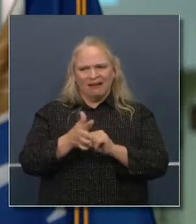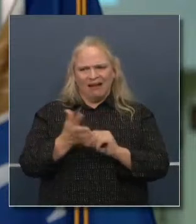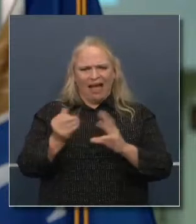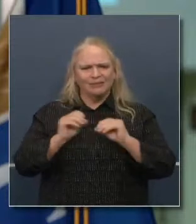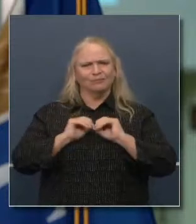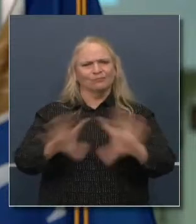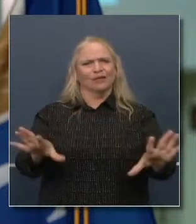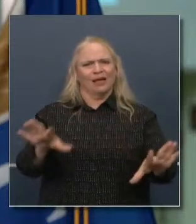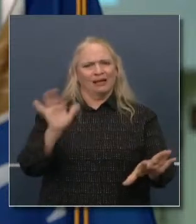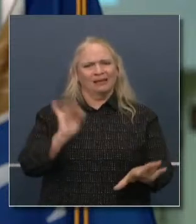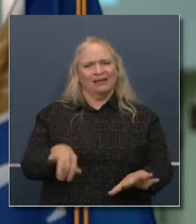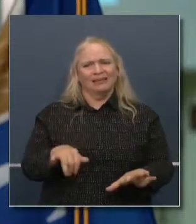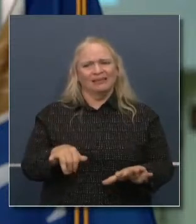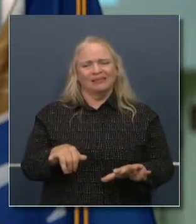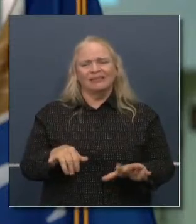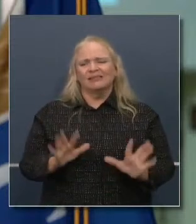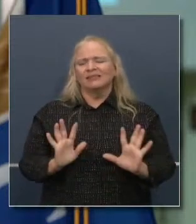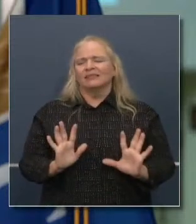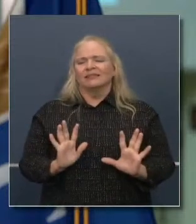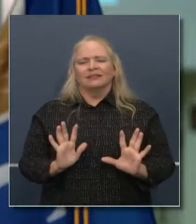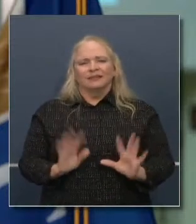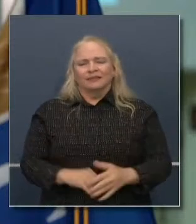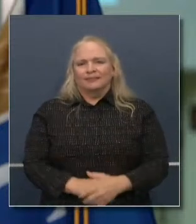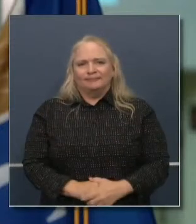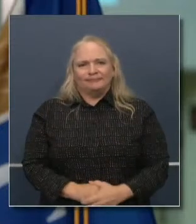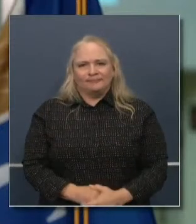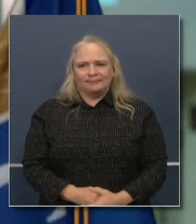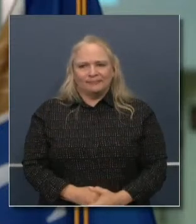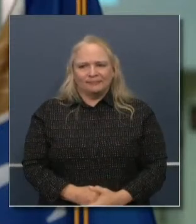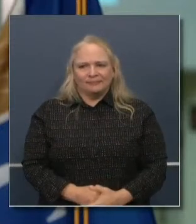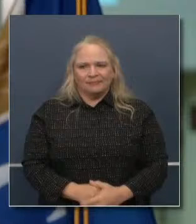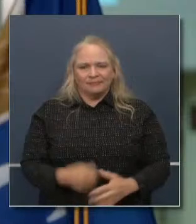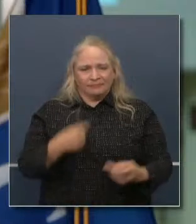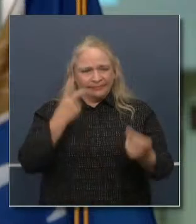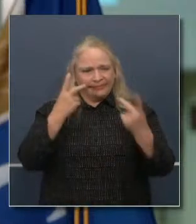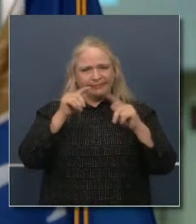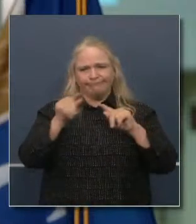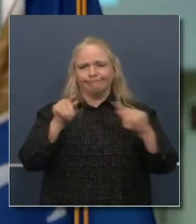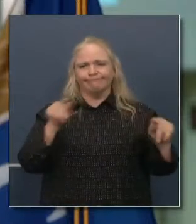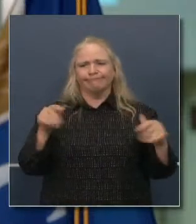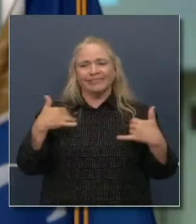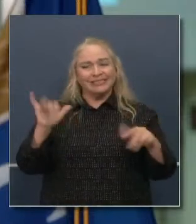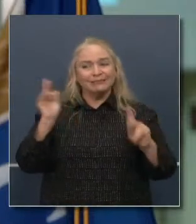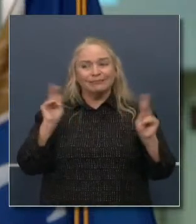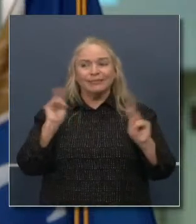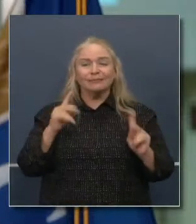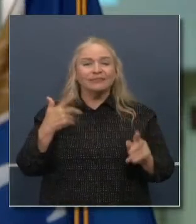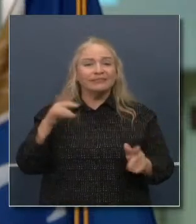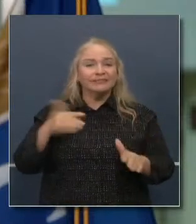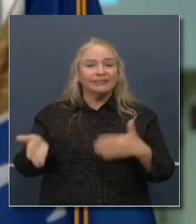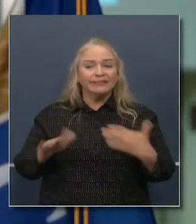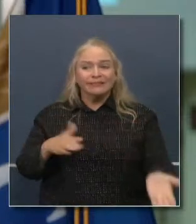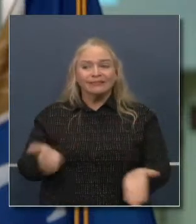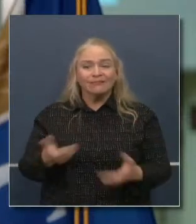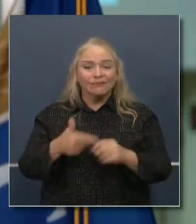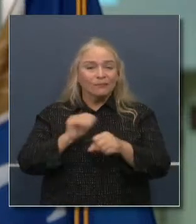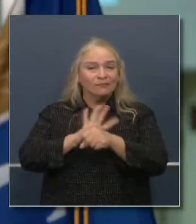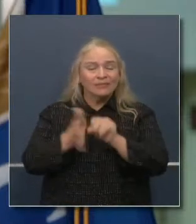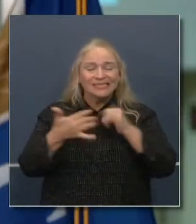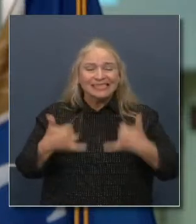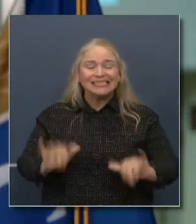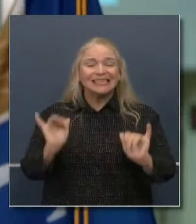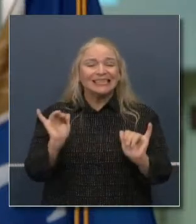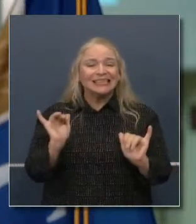this disease, but we're also continuing to see lives lost. You saw some of those numbers go up